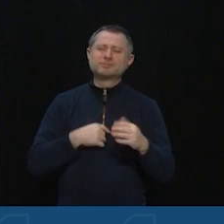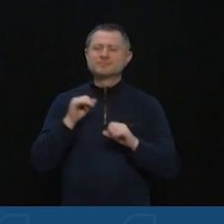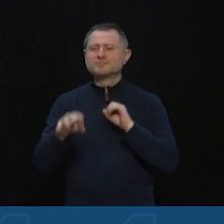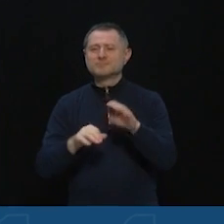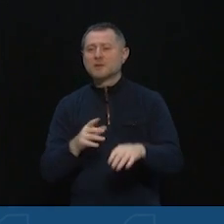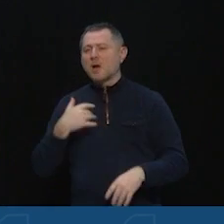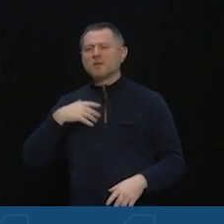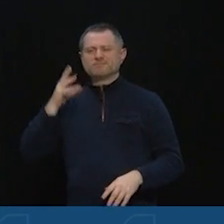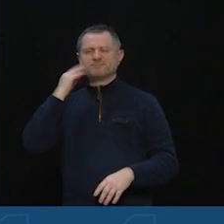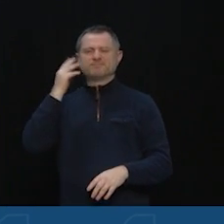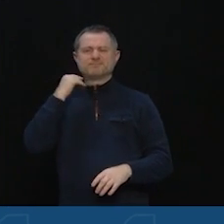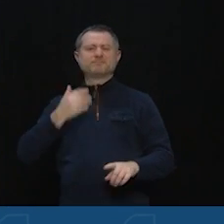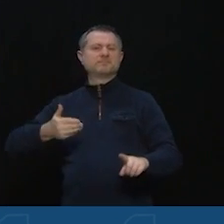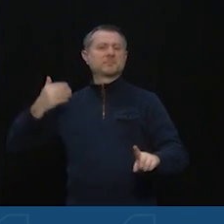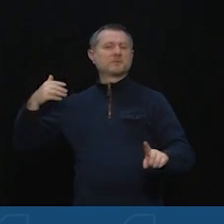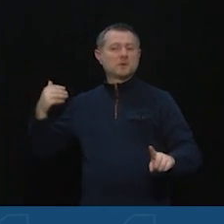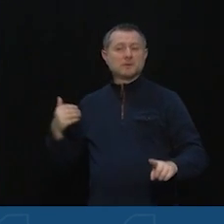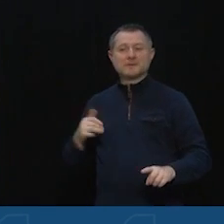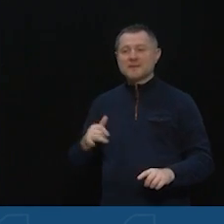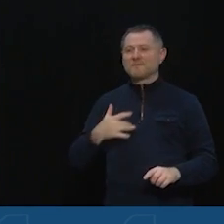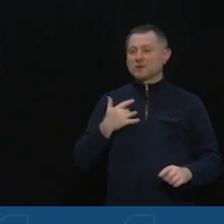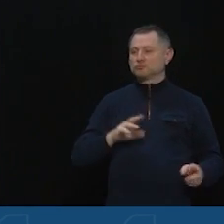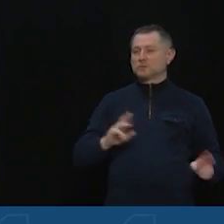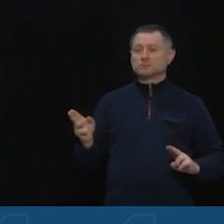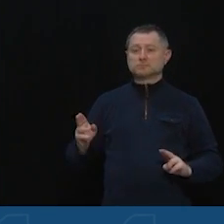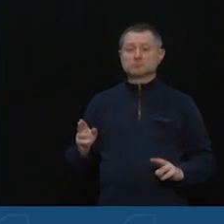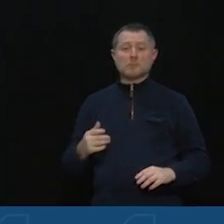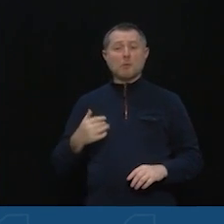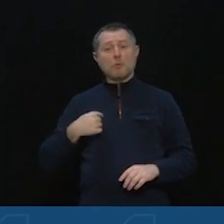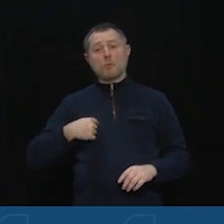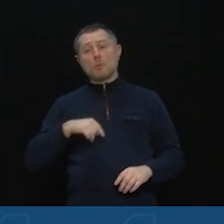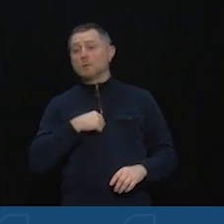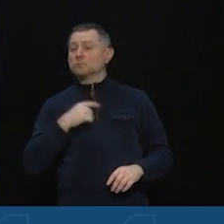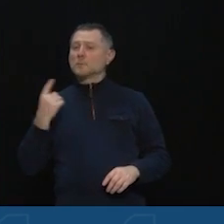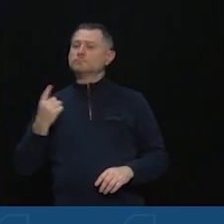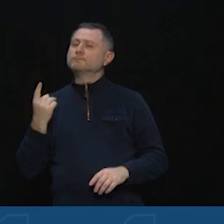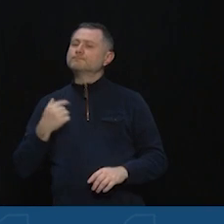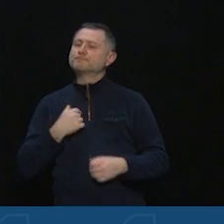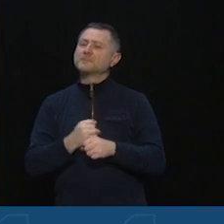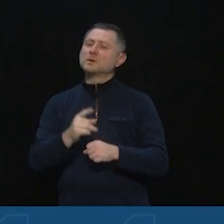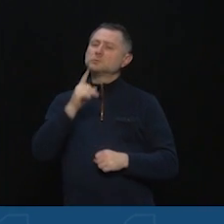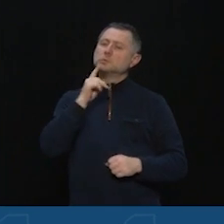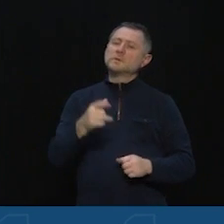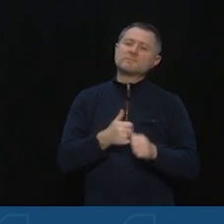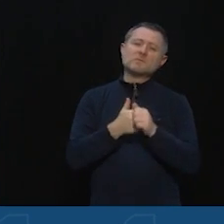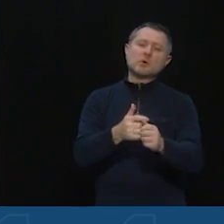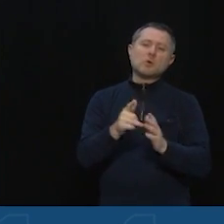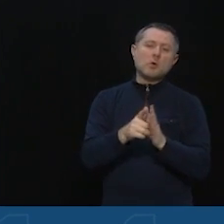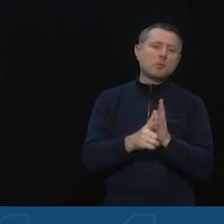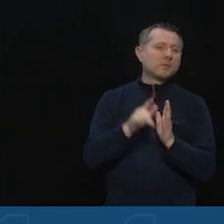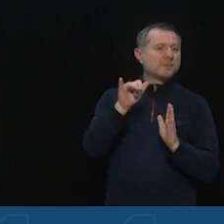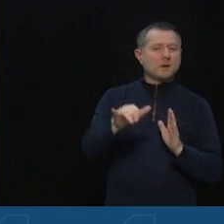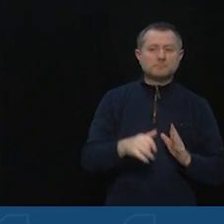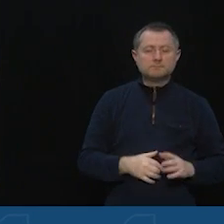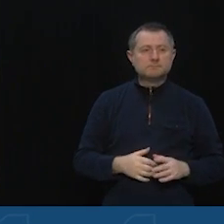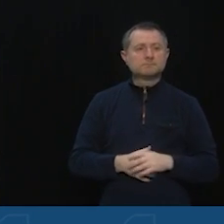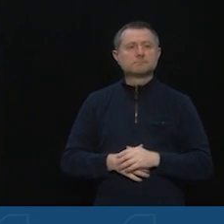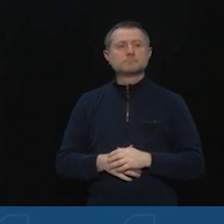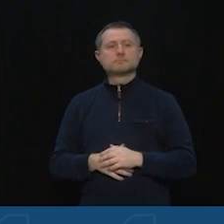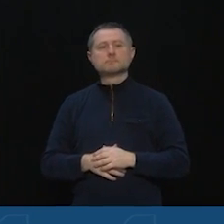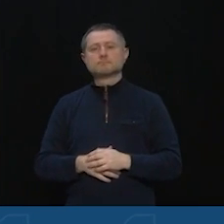continue to have in our toolbox, and we continue to have the legal frameworks that are needed. How are at-home tests? I'm